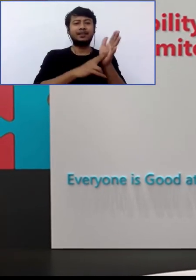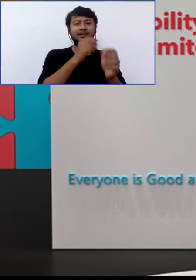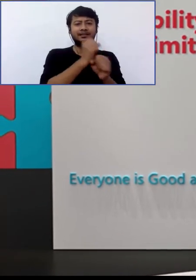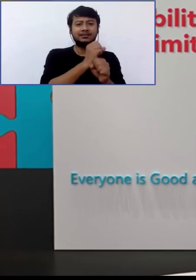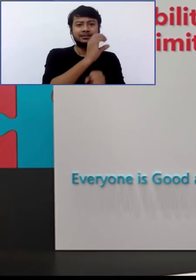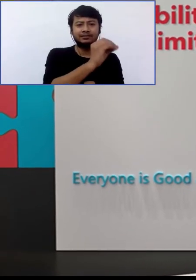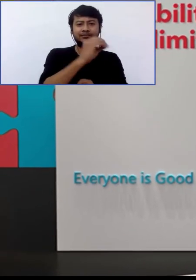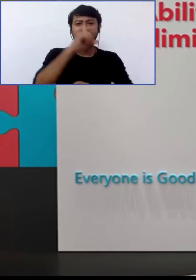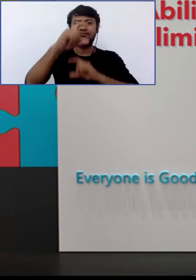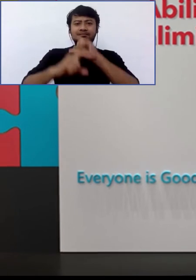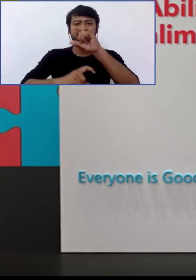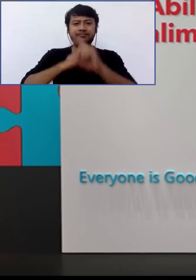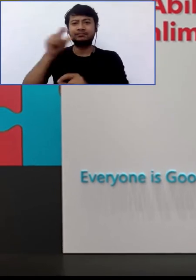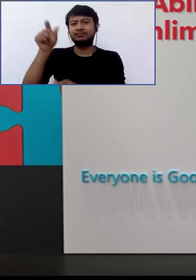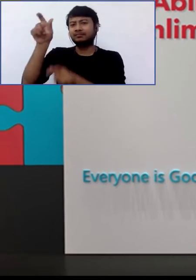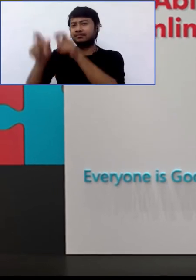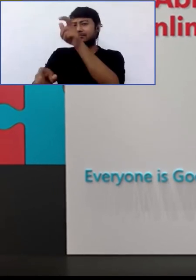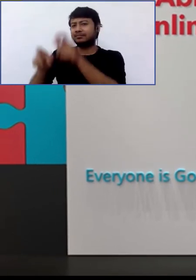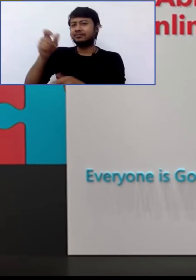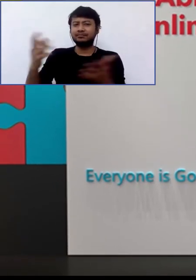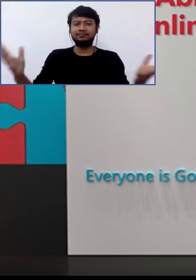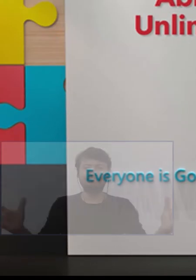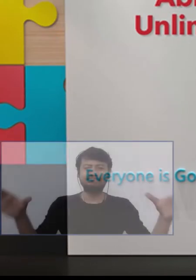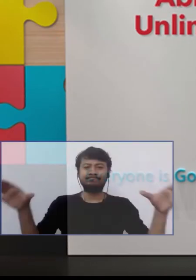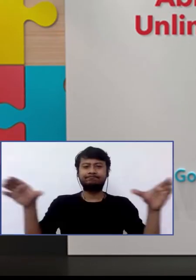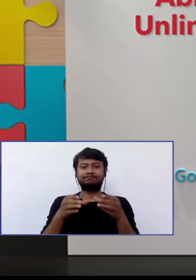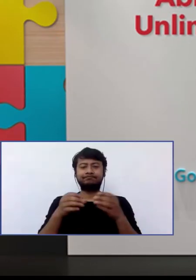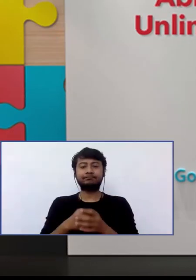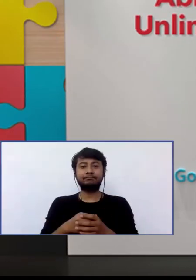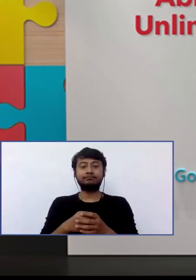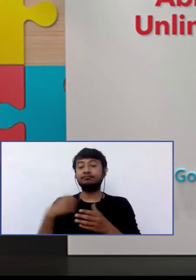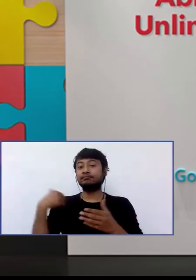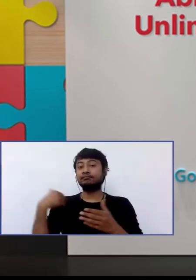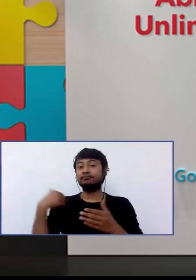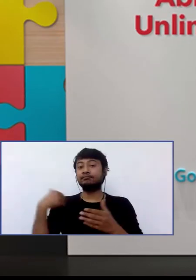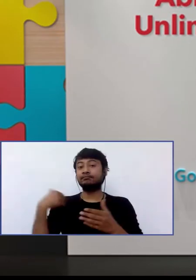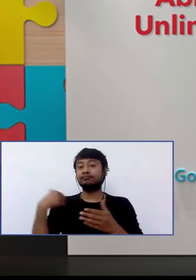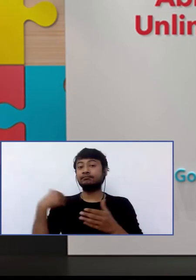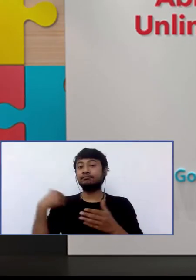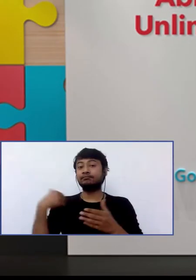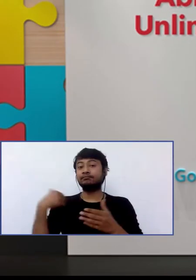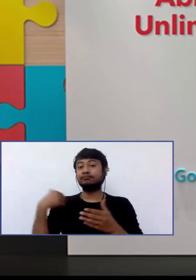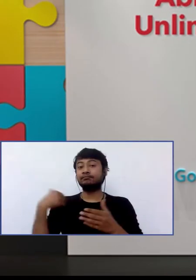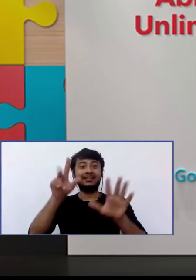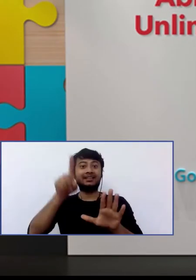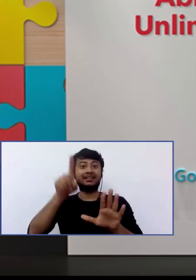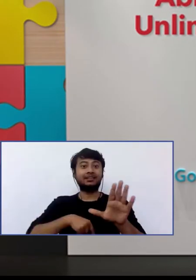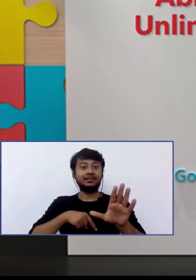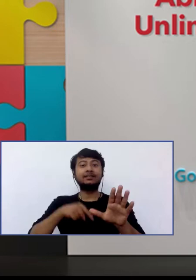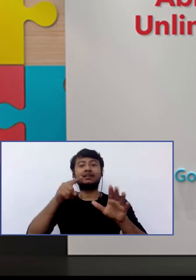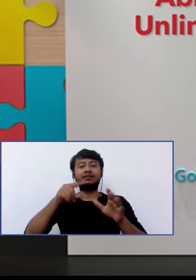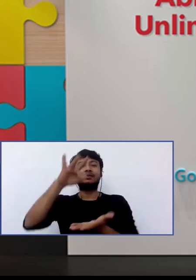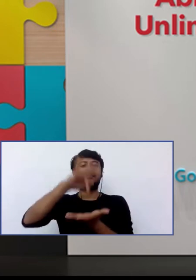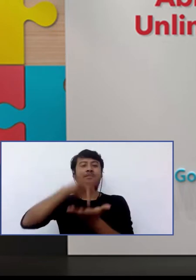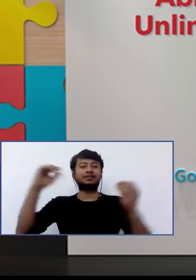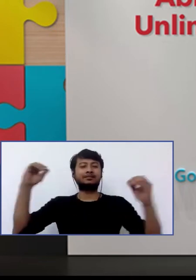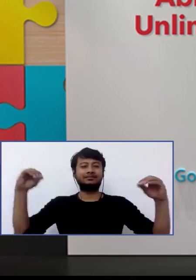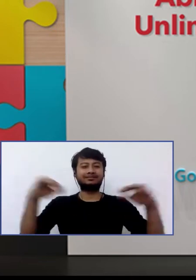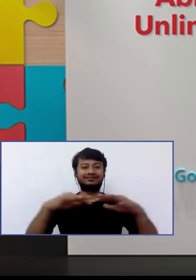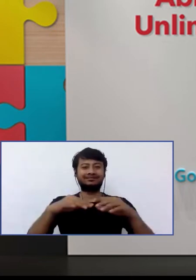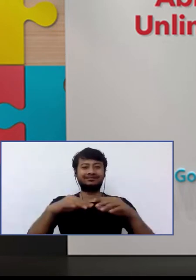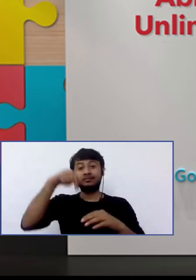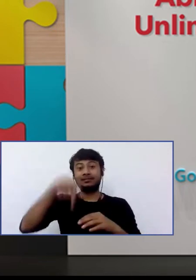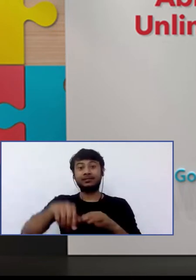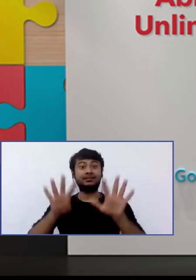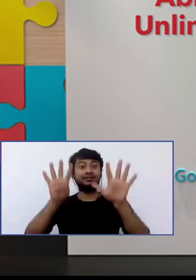After 8 years being a physical event, this year it's going digital, spread across 4 different events